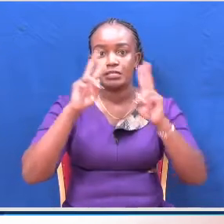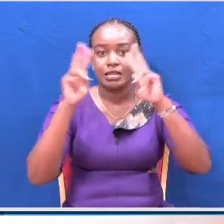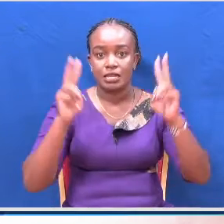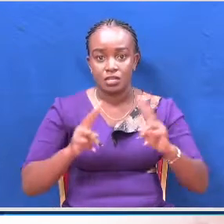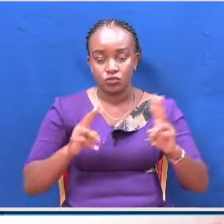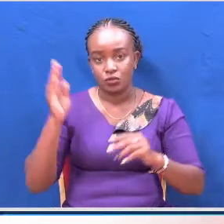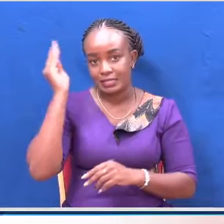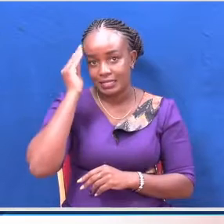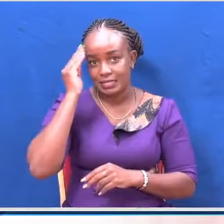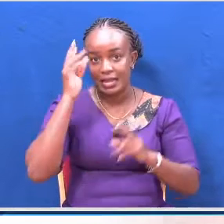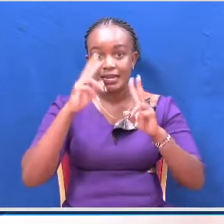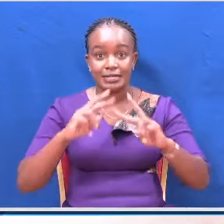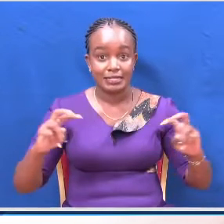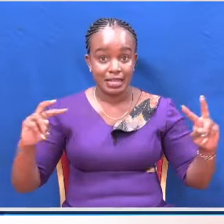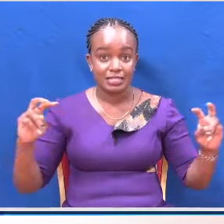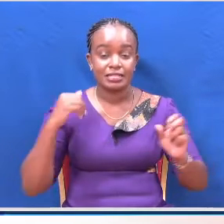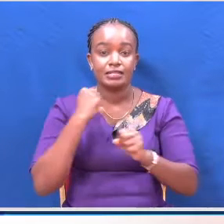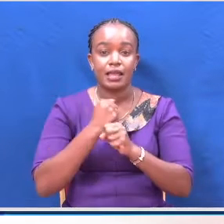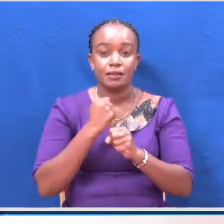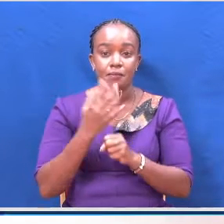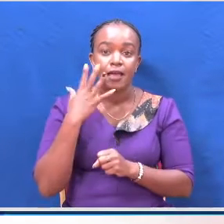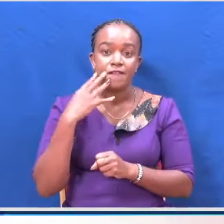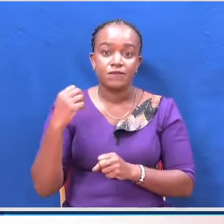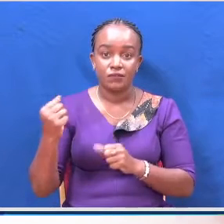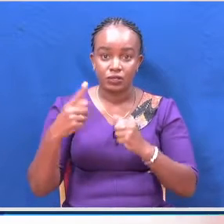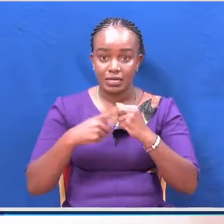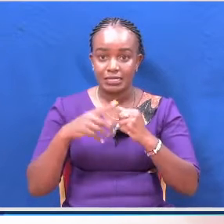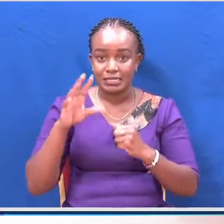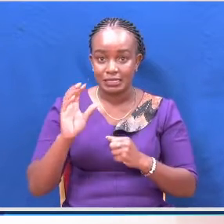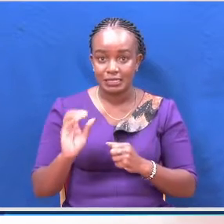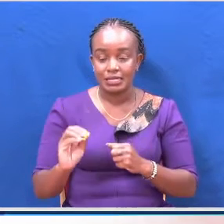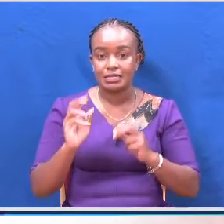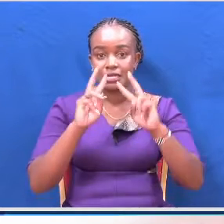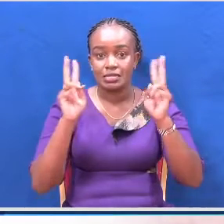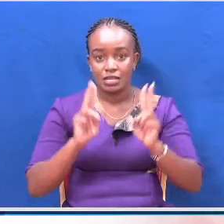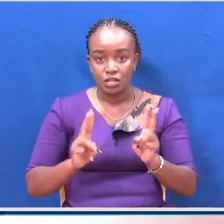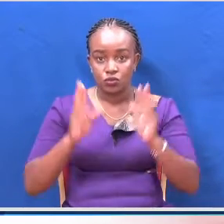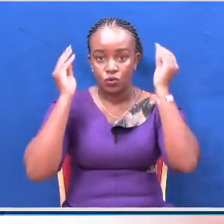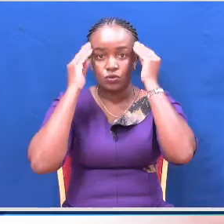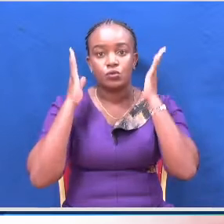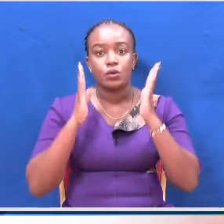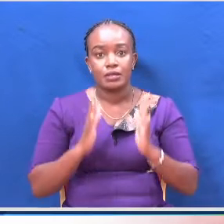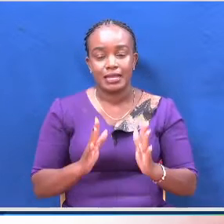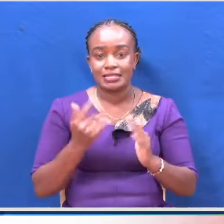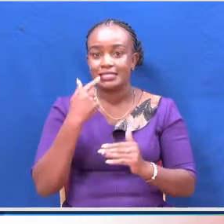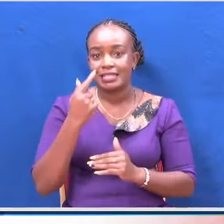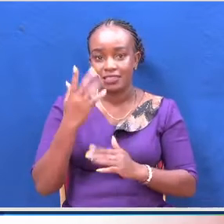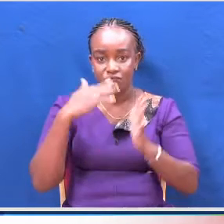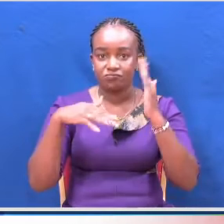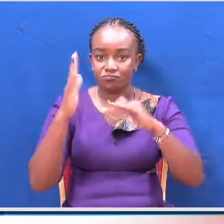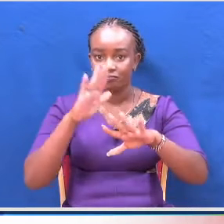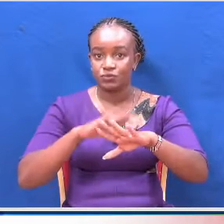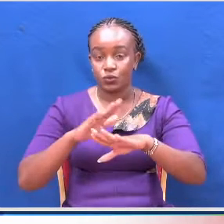research done by at least 560 international students who are taking their studies at the institution. The research indicates